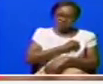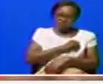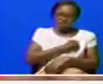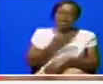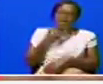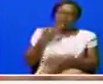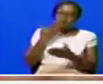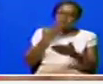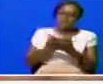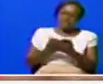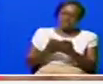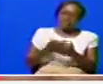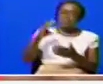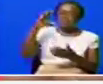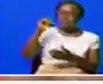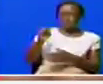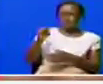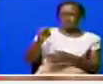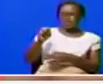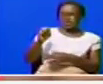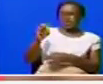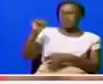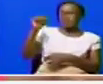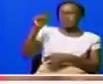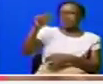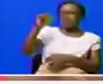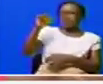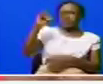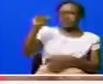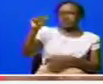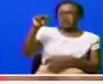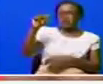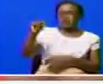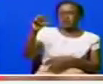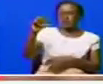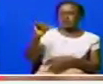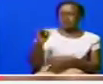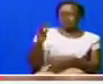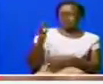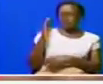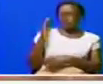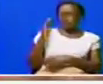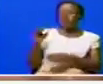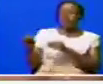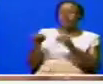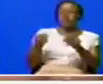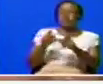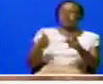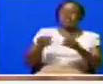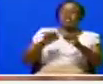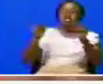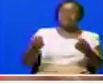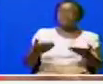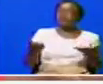Interior Honorable Matiangi for definitely putting a system in place where we can go